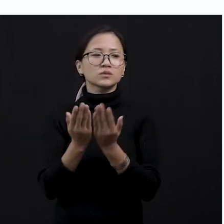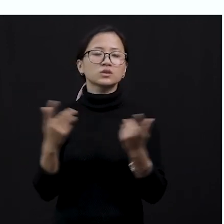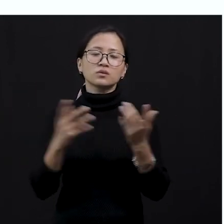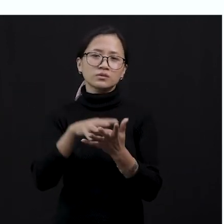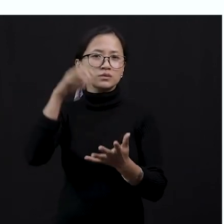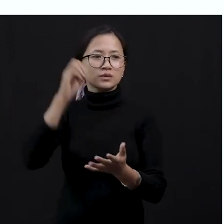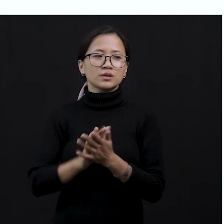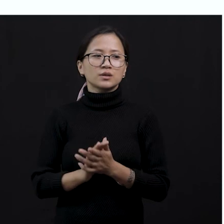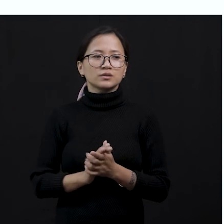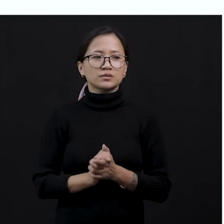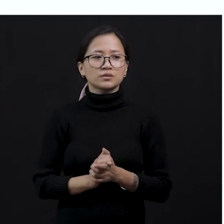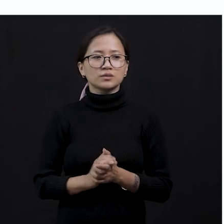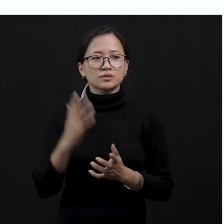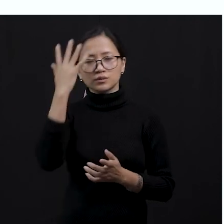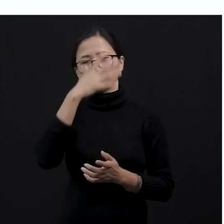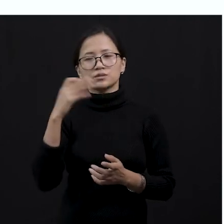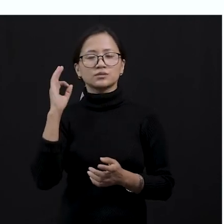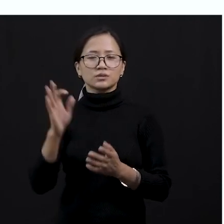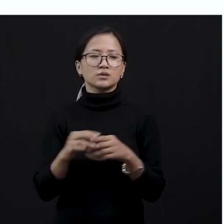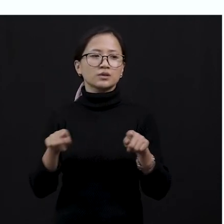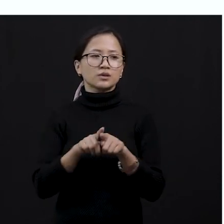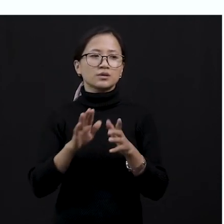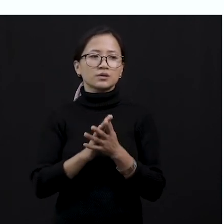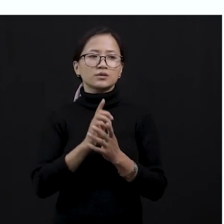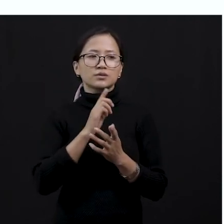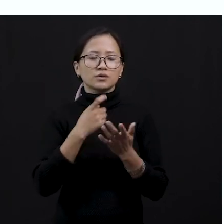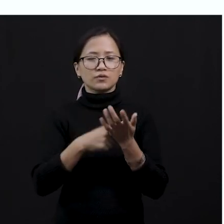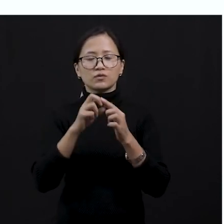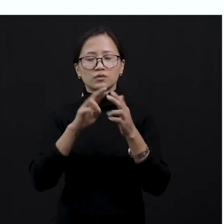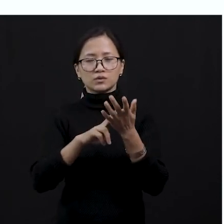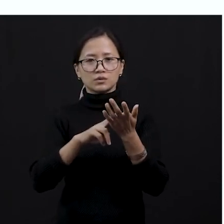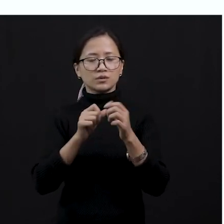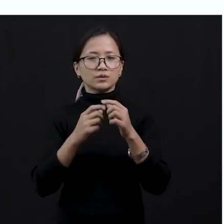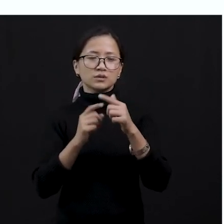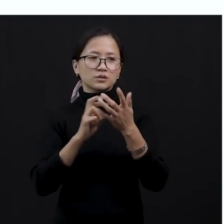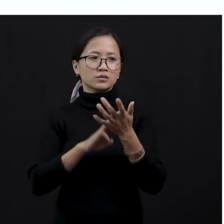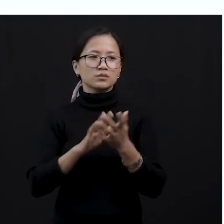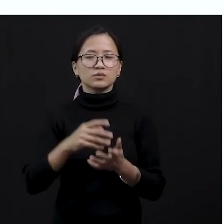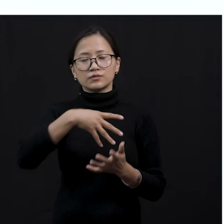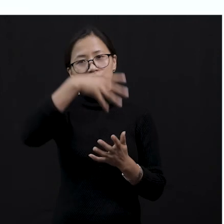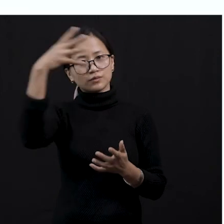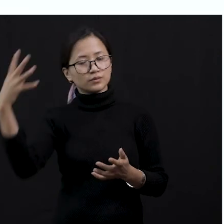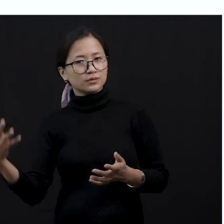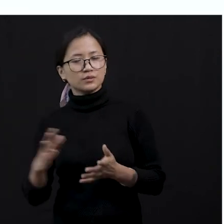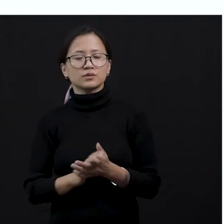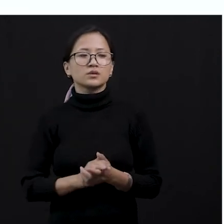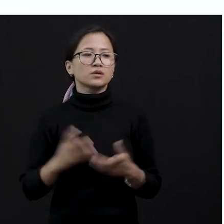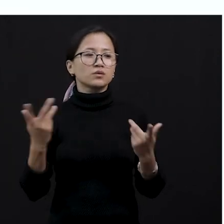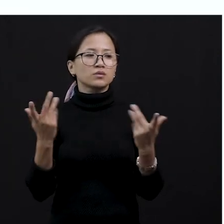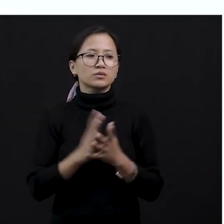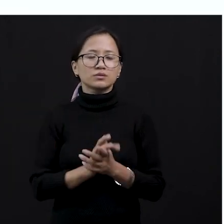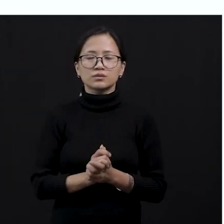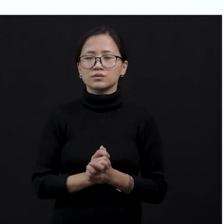learned today, we have learned the beauty and formation of rainbow, right? We have learned what the colors are there in the rainbow. We have learned